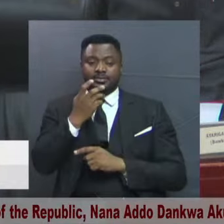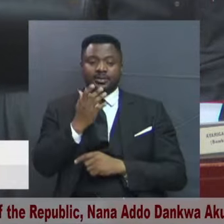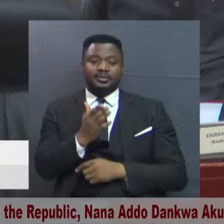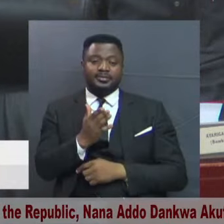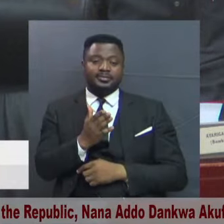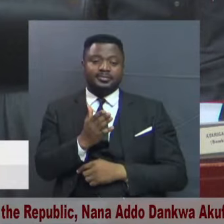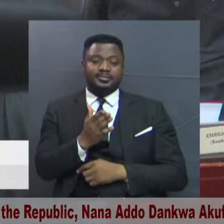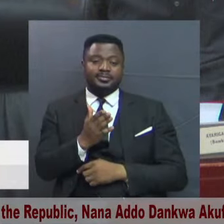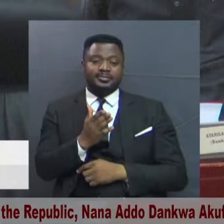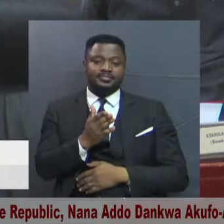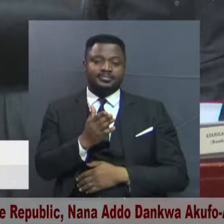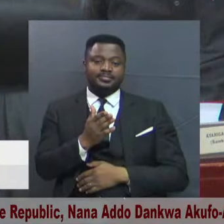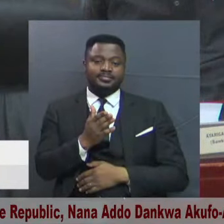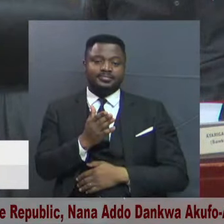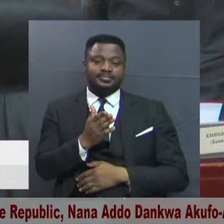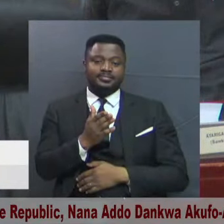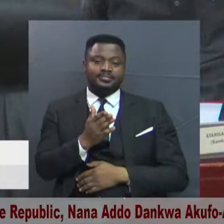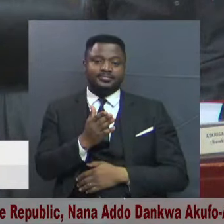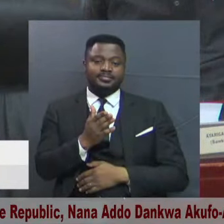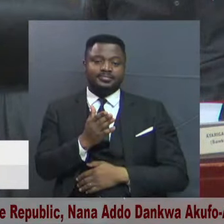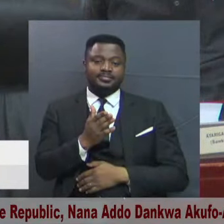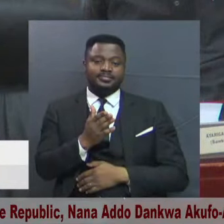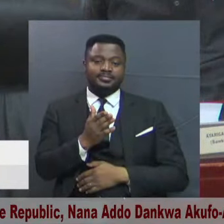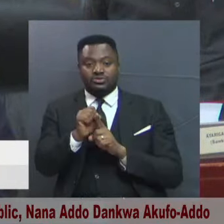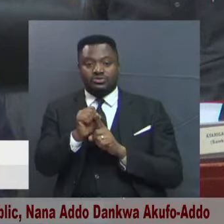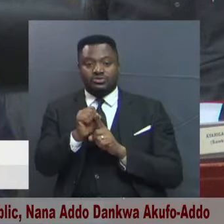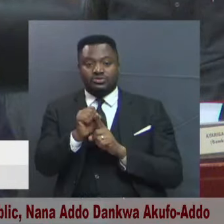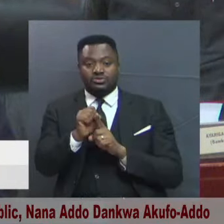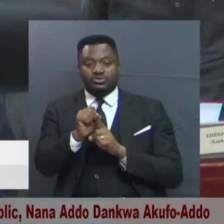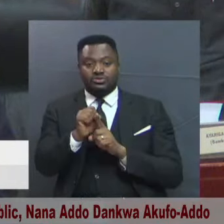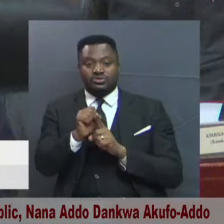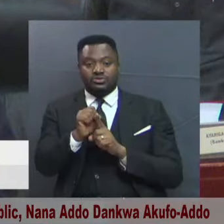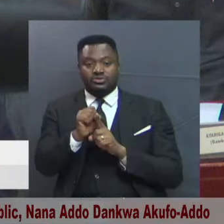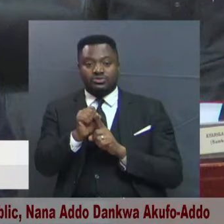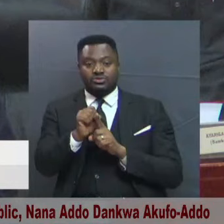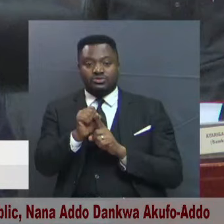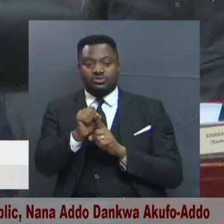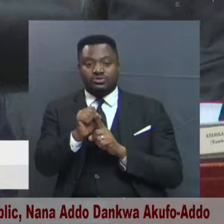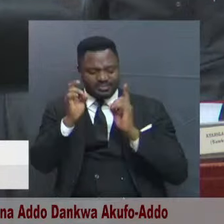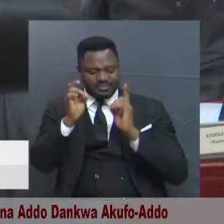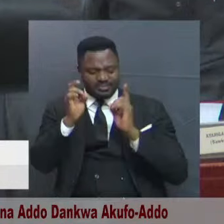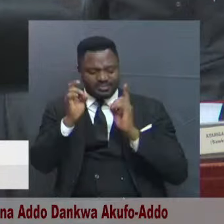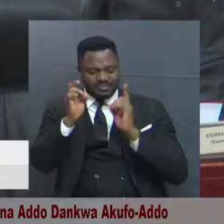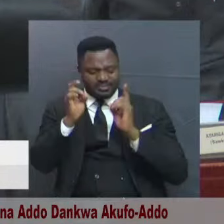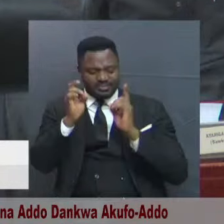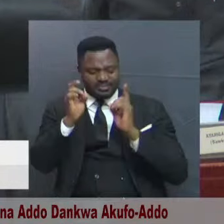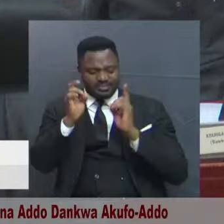Speaker the unemployment situation in our country is at a critical